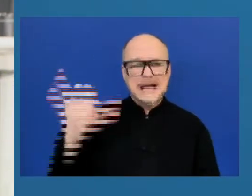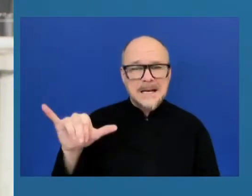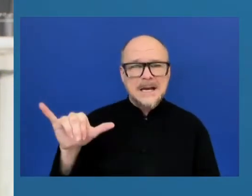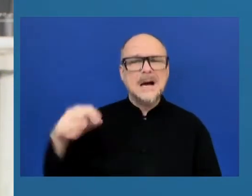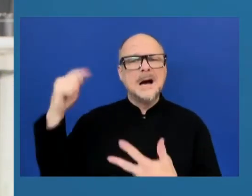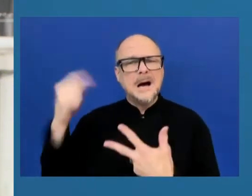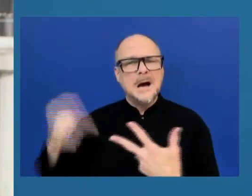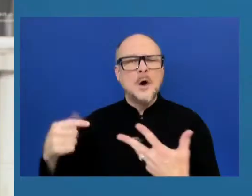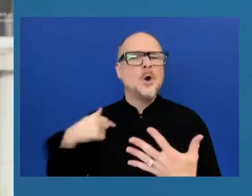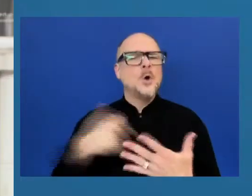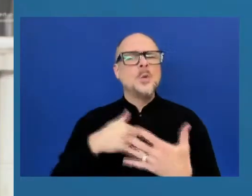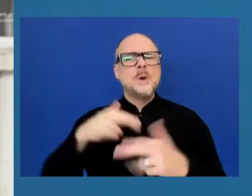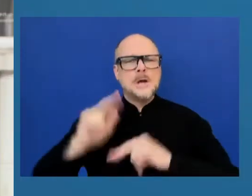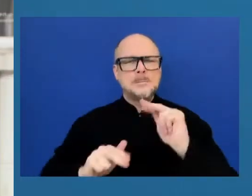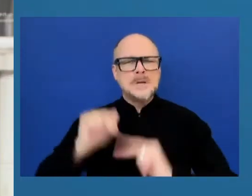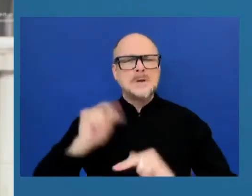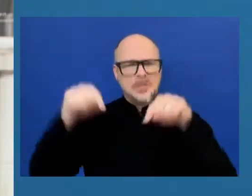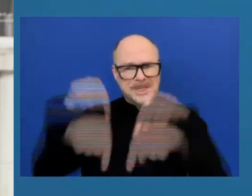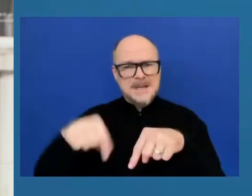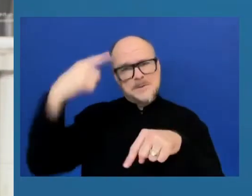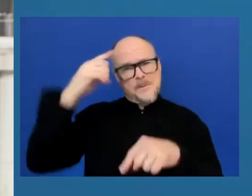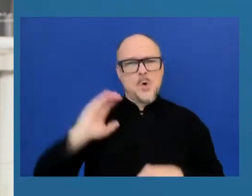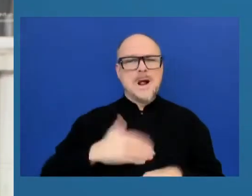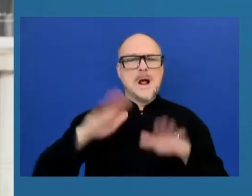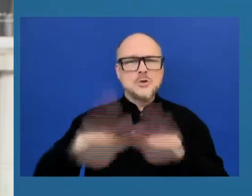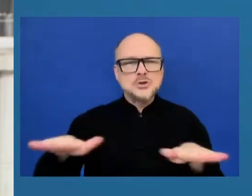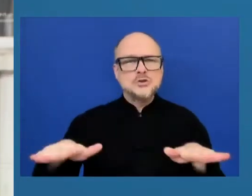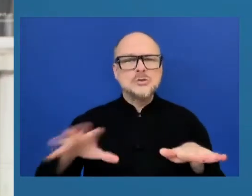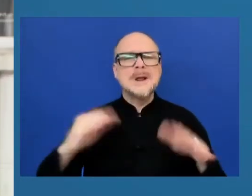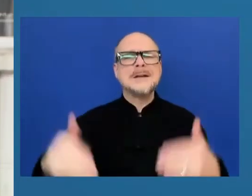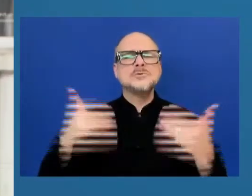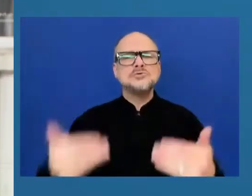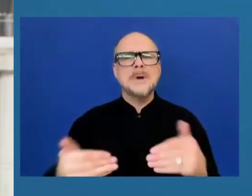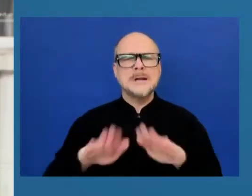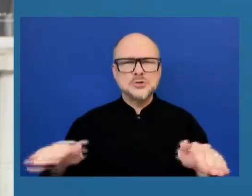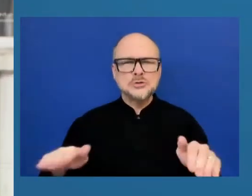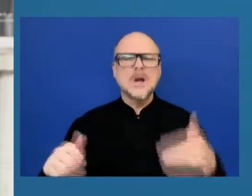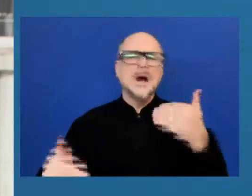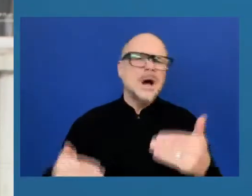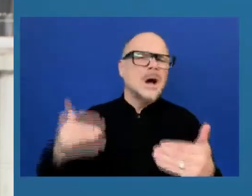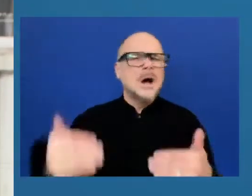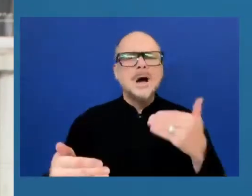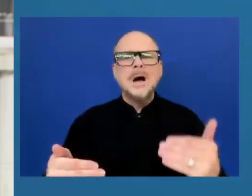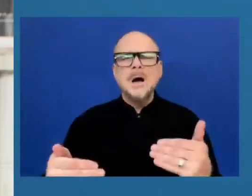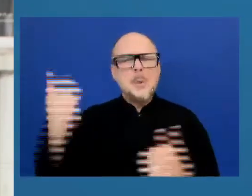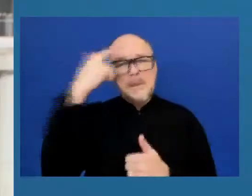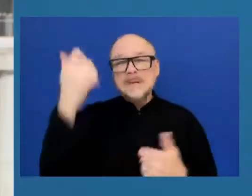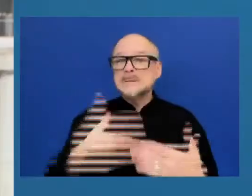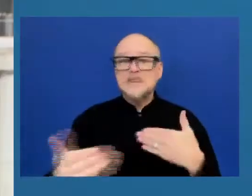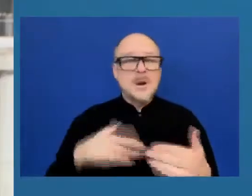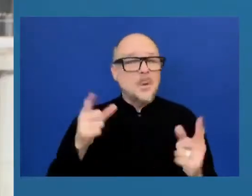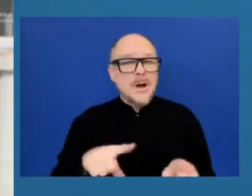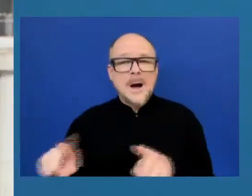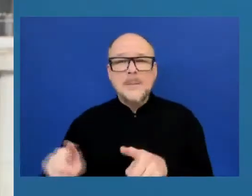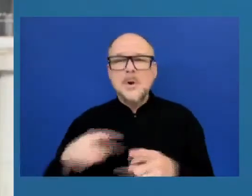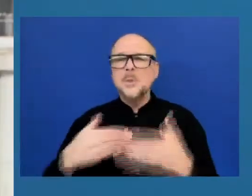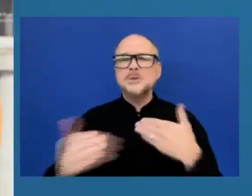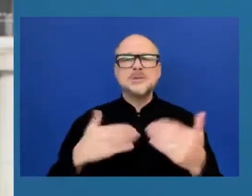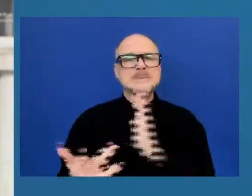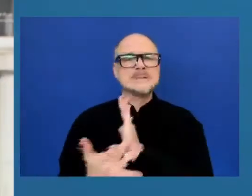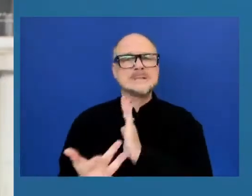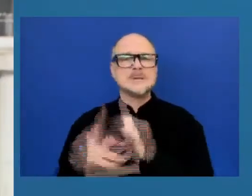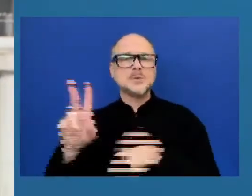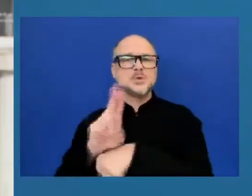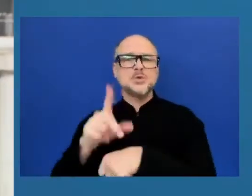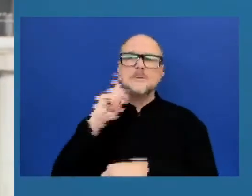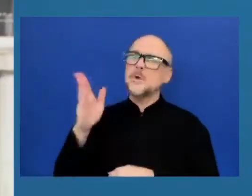and our grandkids and for generations to come. Because no matter what technologies define our future, if we